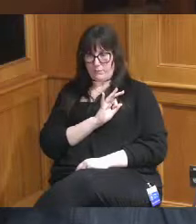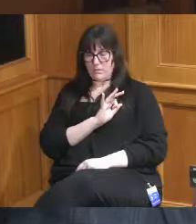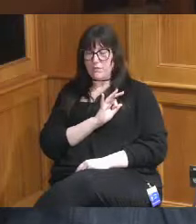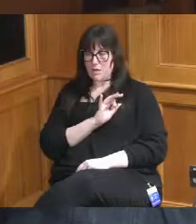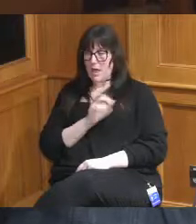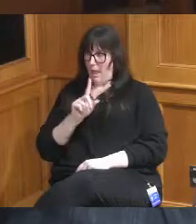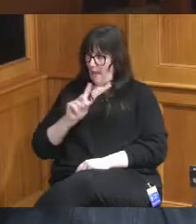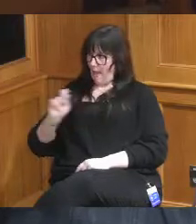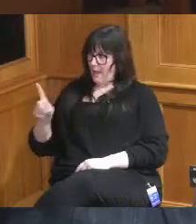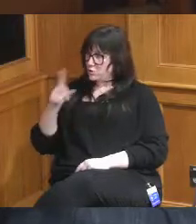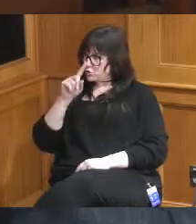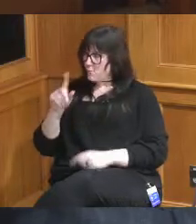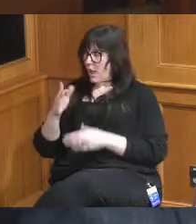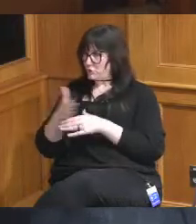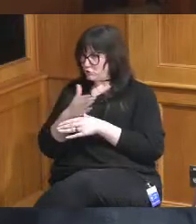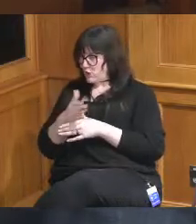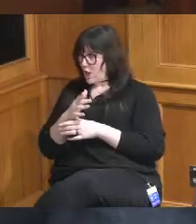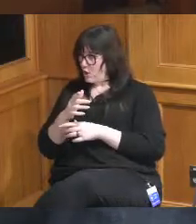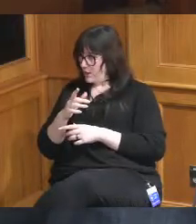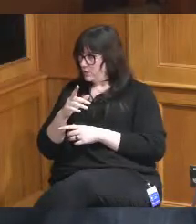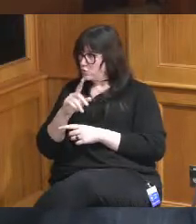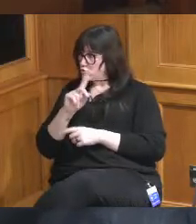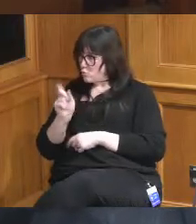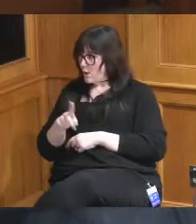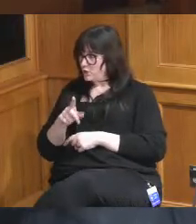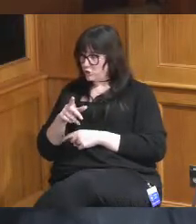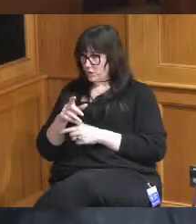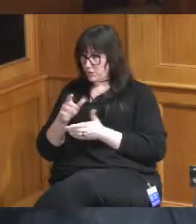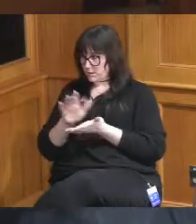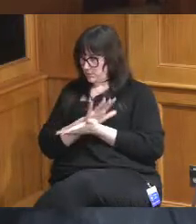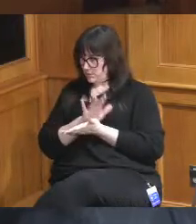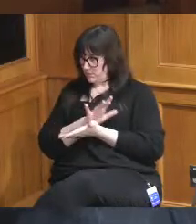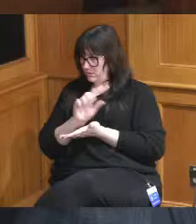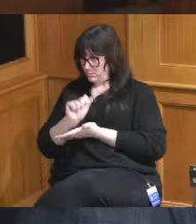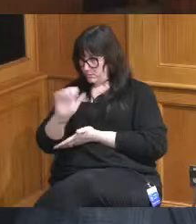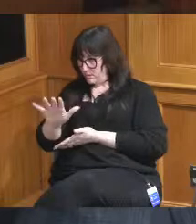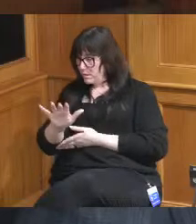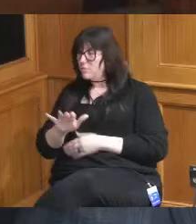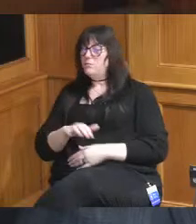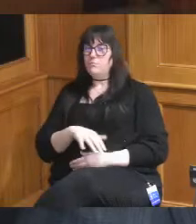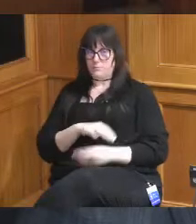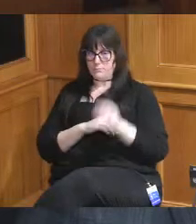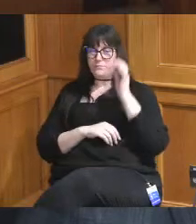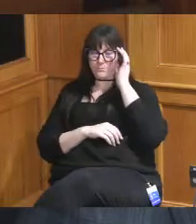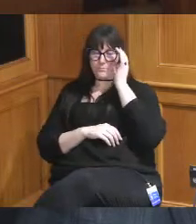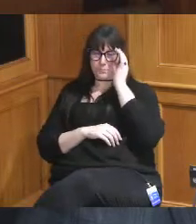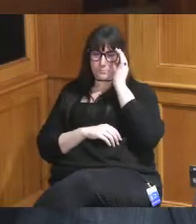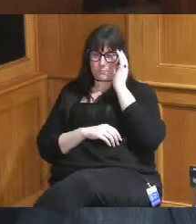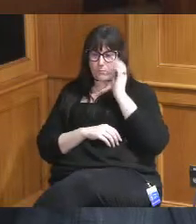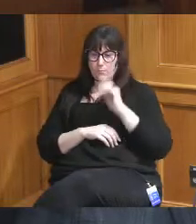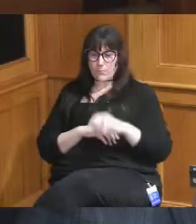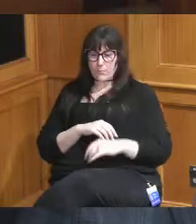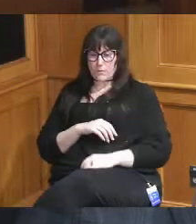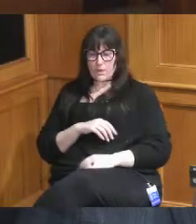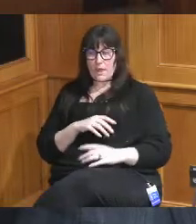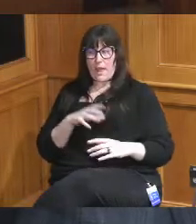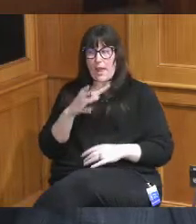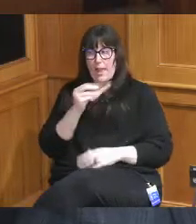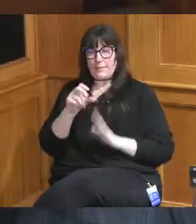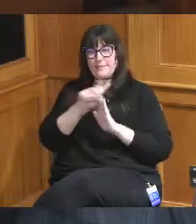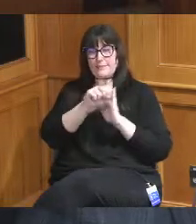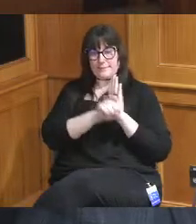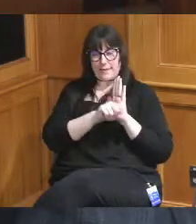that they had sent us, along with many residents that many residents have expressed, in addition to state laws